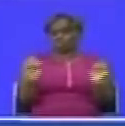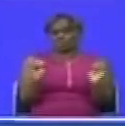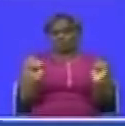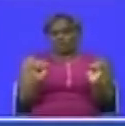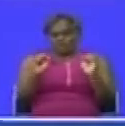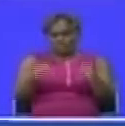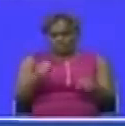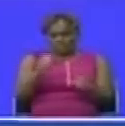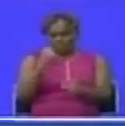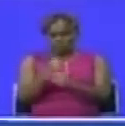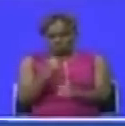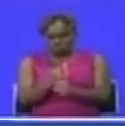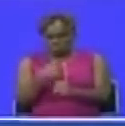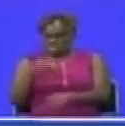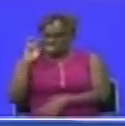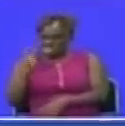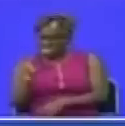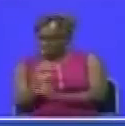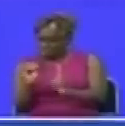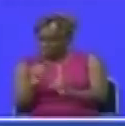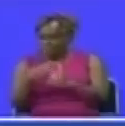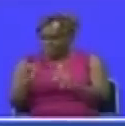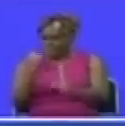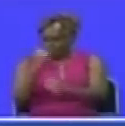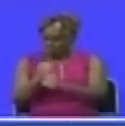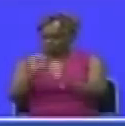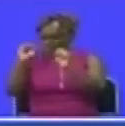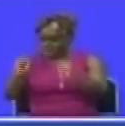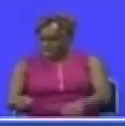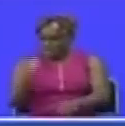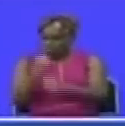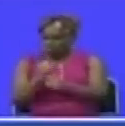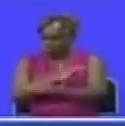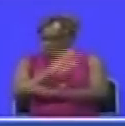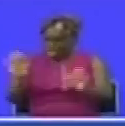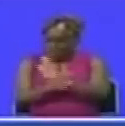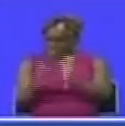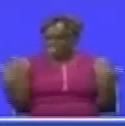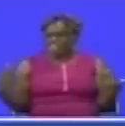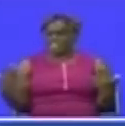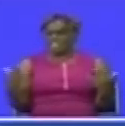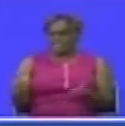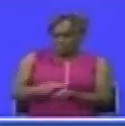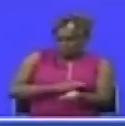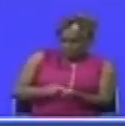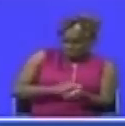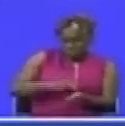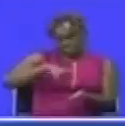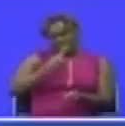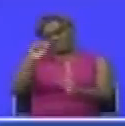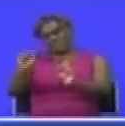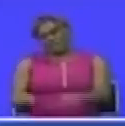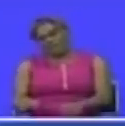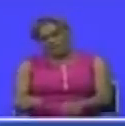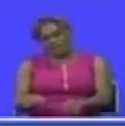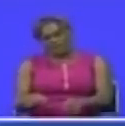Naweza fanya kitu hata kama sioni. Nafanya kila kitu najifanyia kuosha nguo.